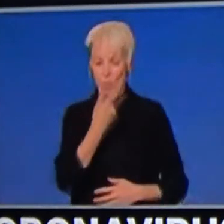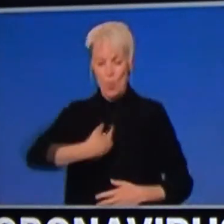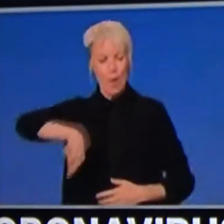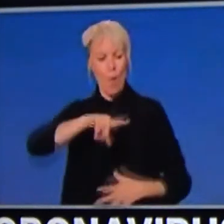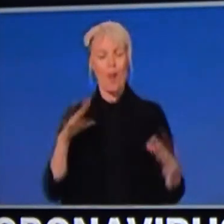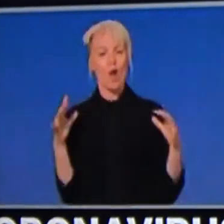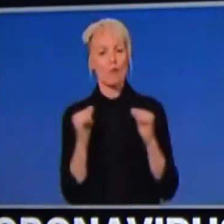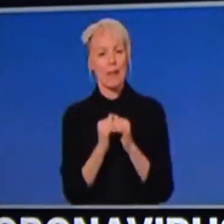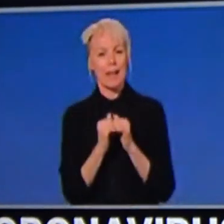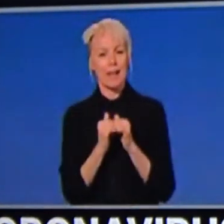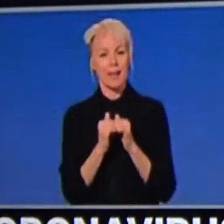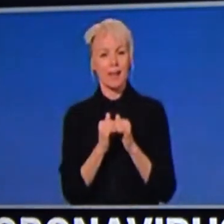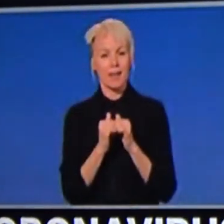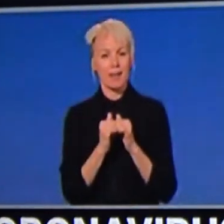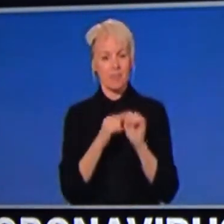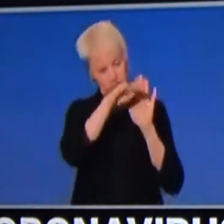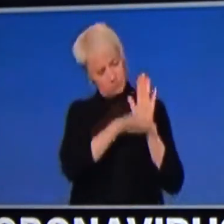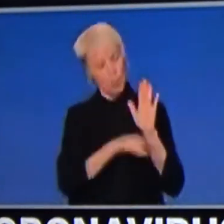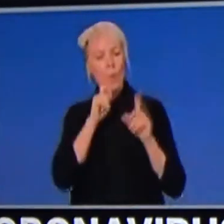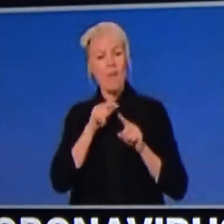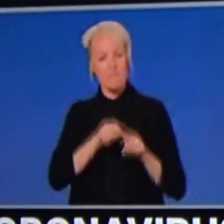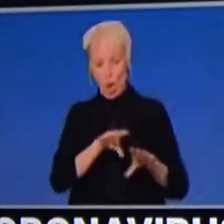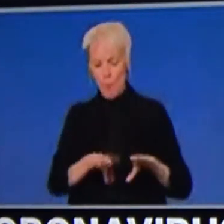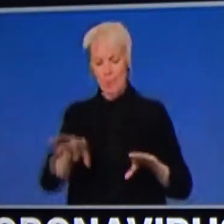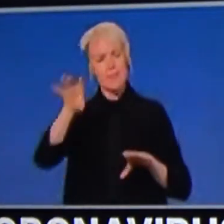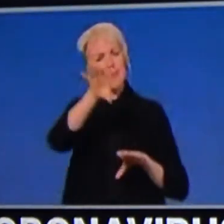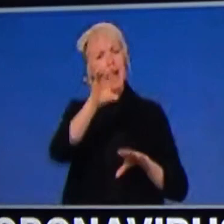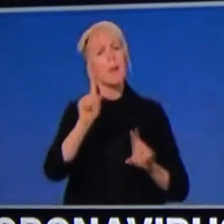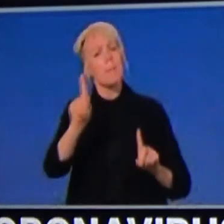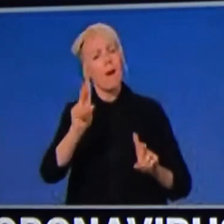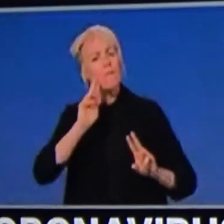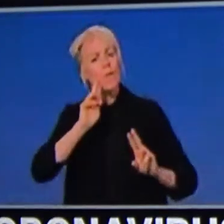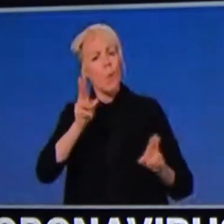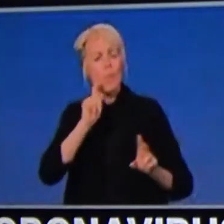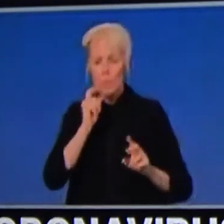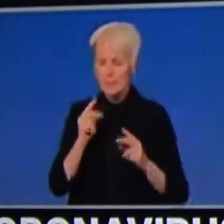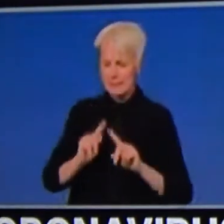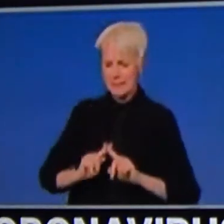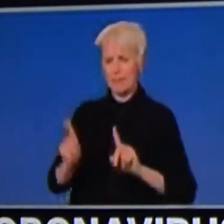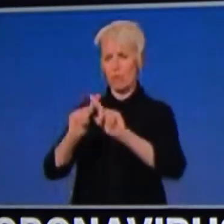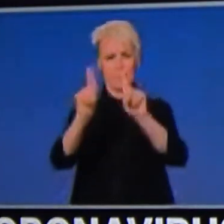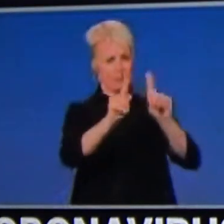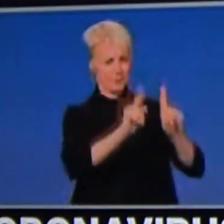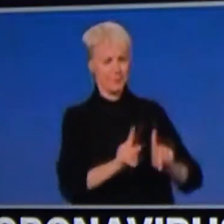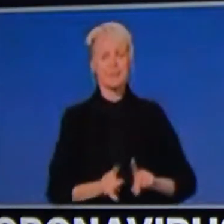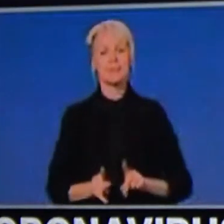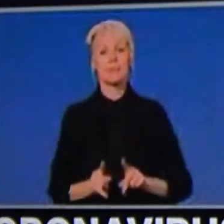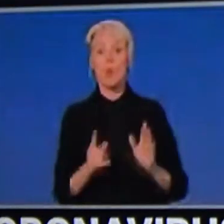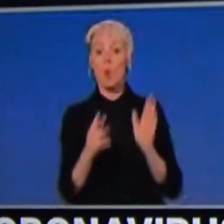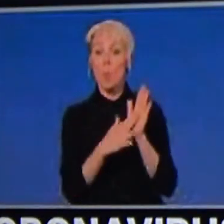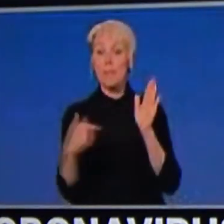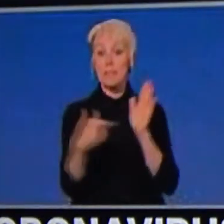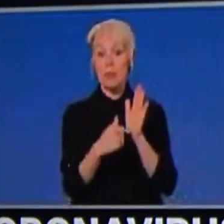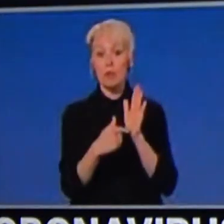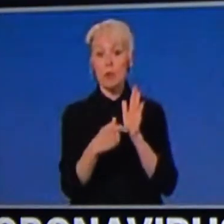should be following in each jurisdiction, but of course there'll be differences. I mean, take the Northern Territory, for example. In the Northern Territory, they'll be back